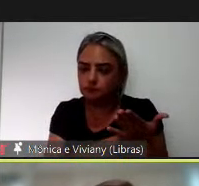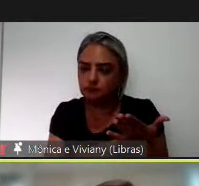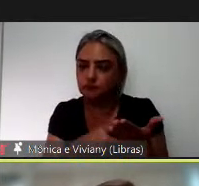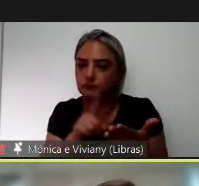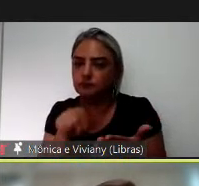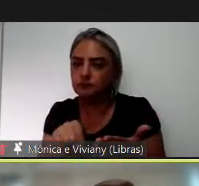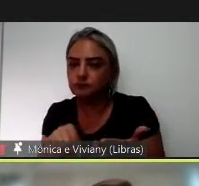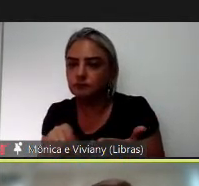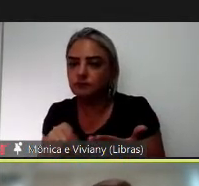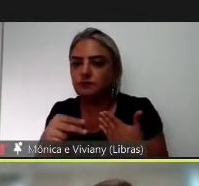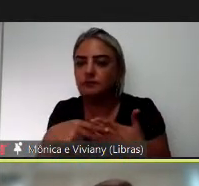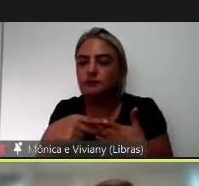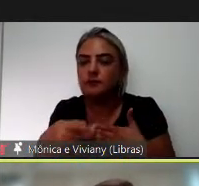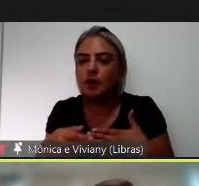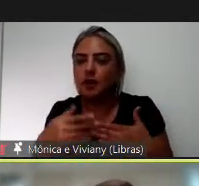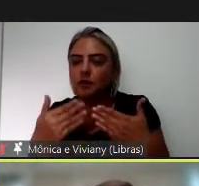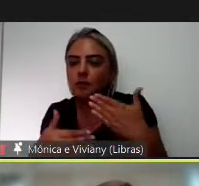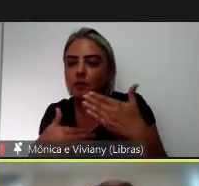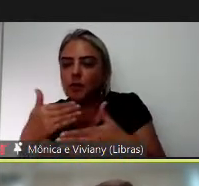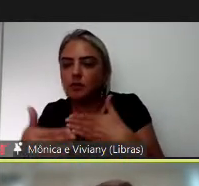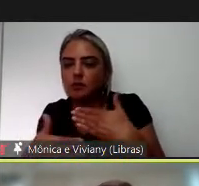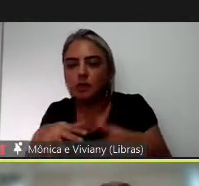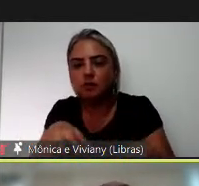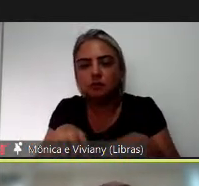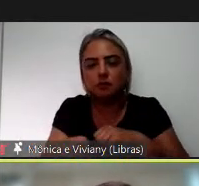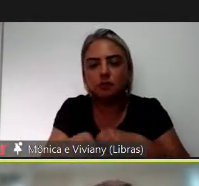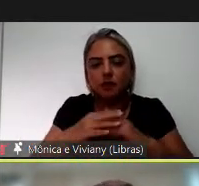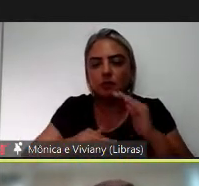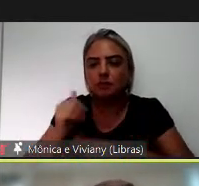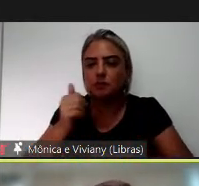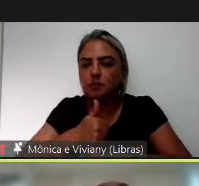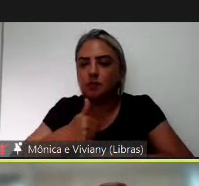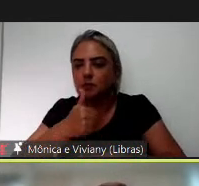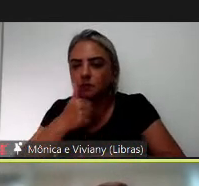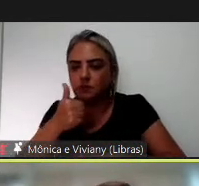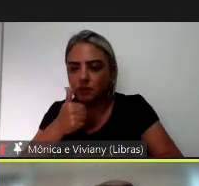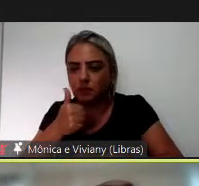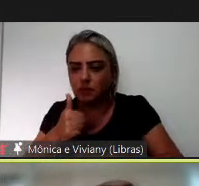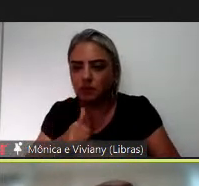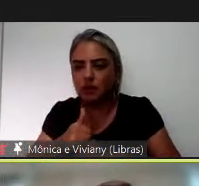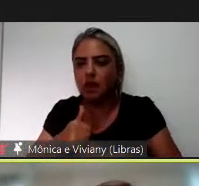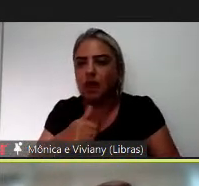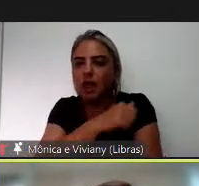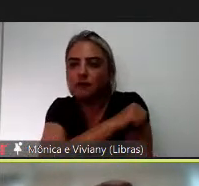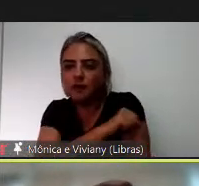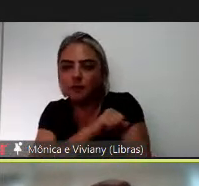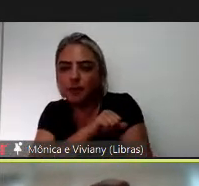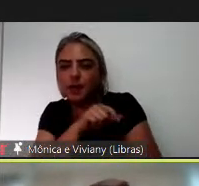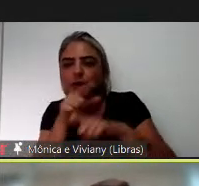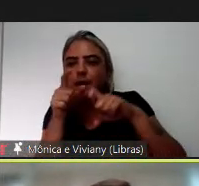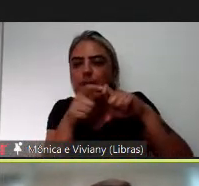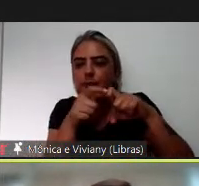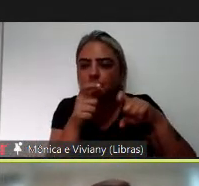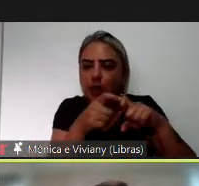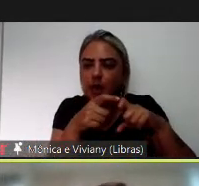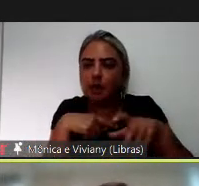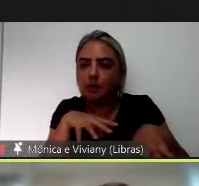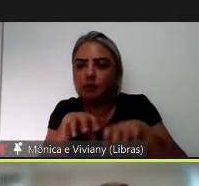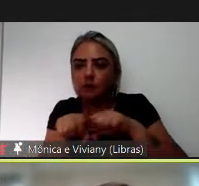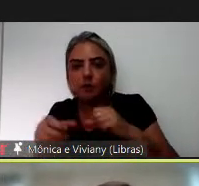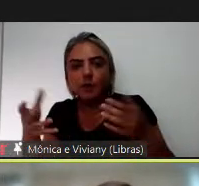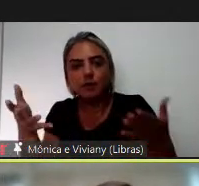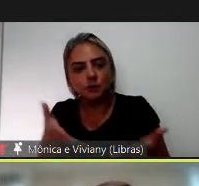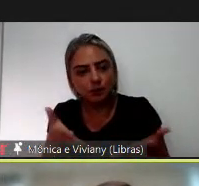prioritized. Another agenda that we have is to training this